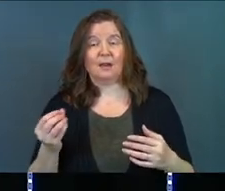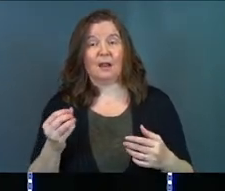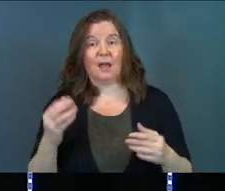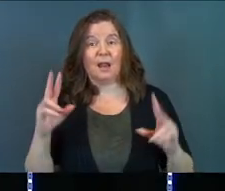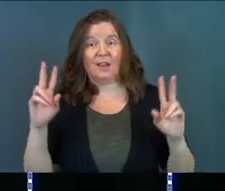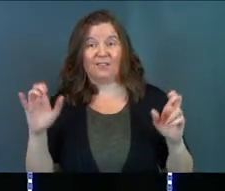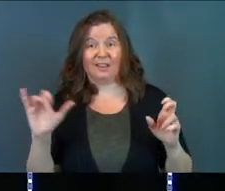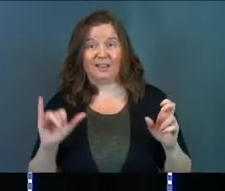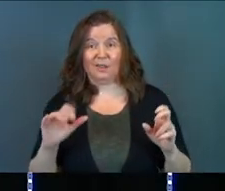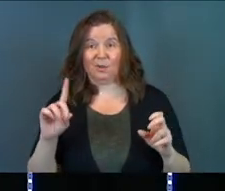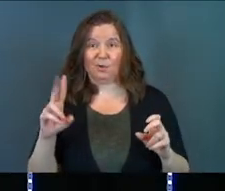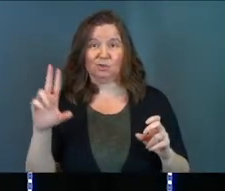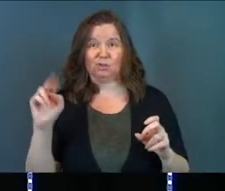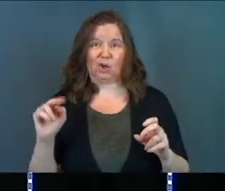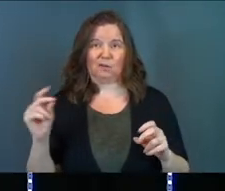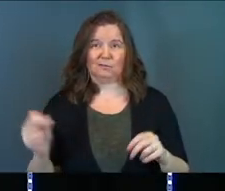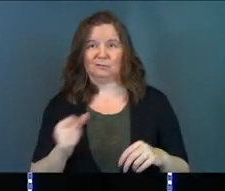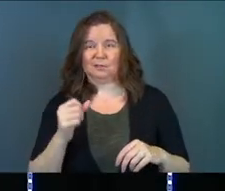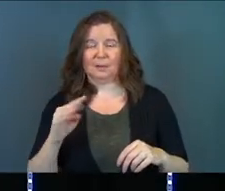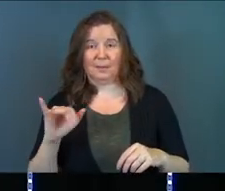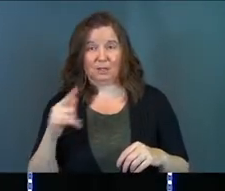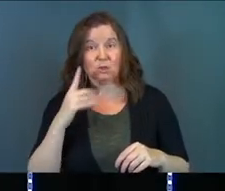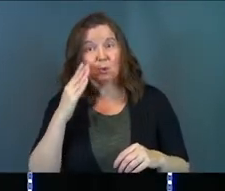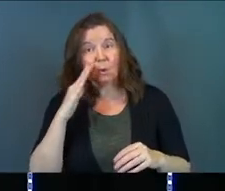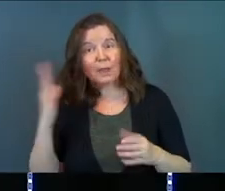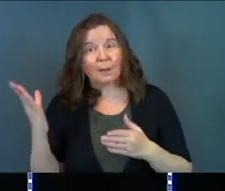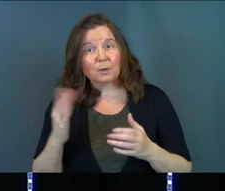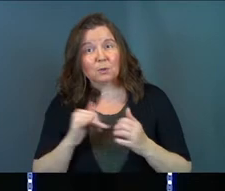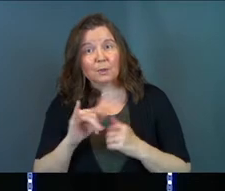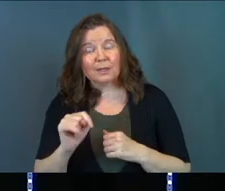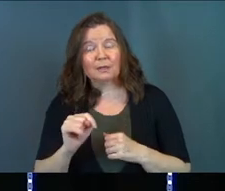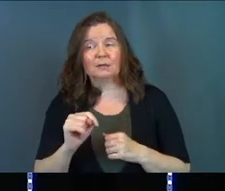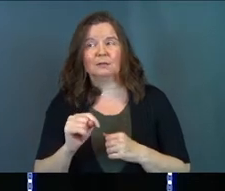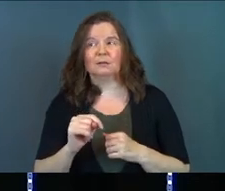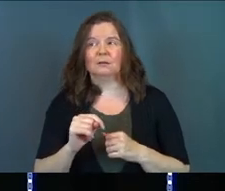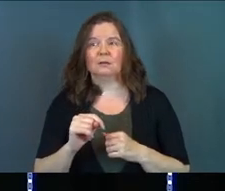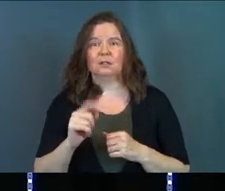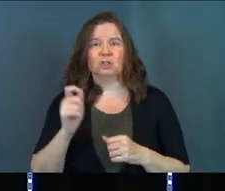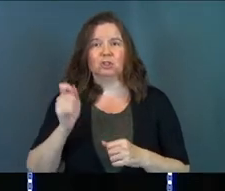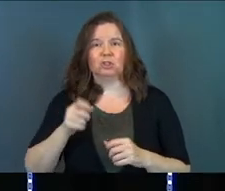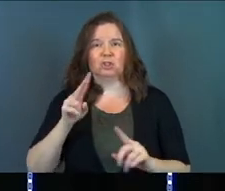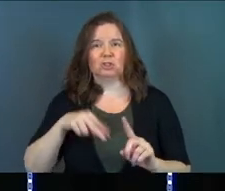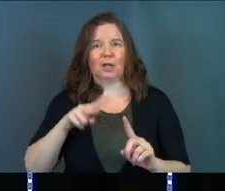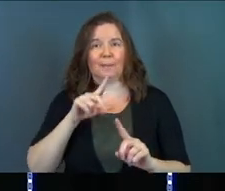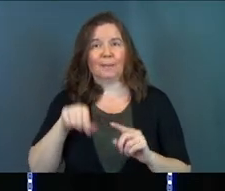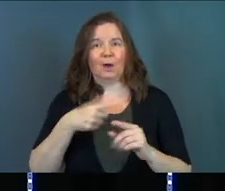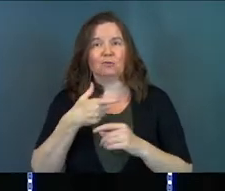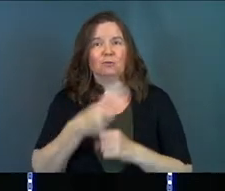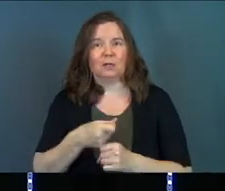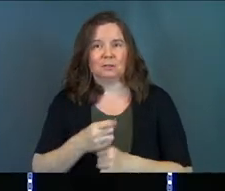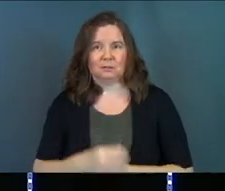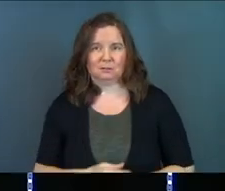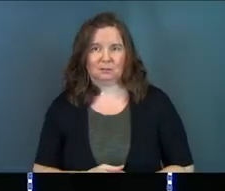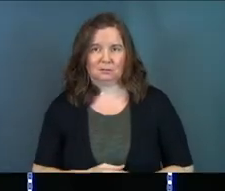And a phrase like that, those darn millennials, you know what that brings with it? That brings with it judgments about trust.